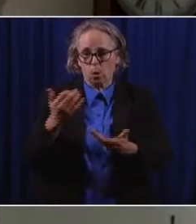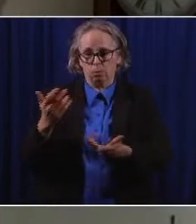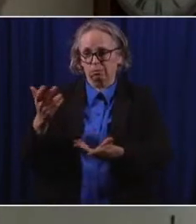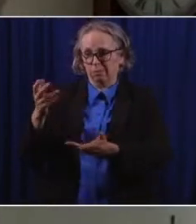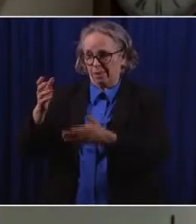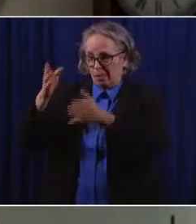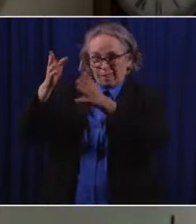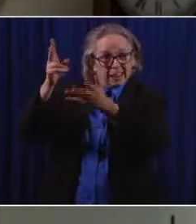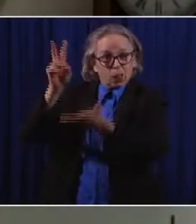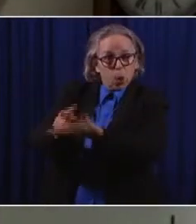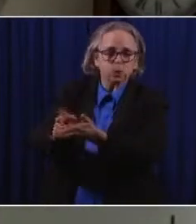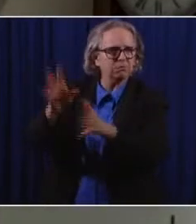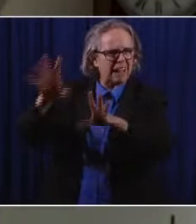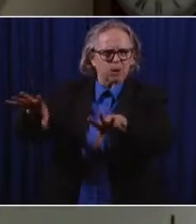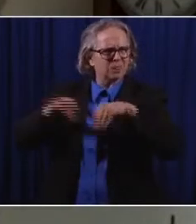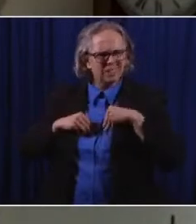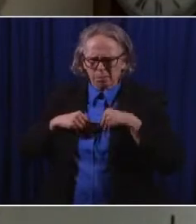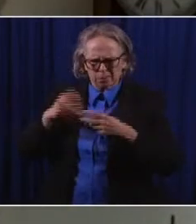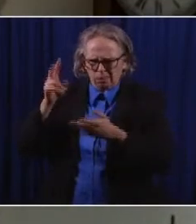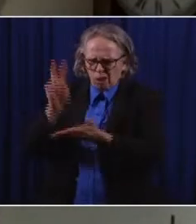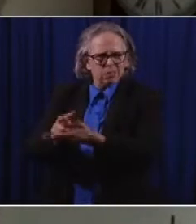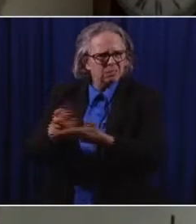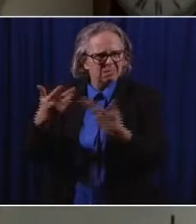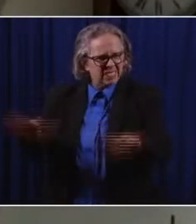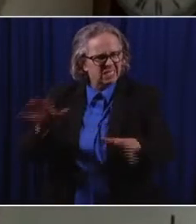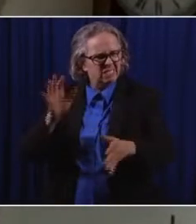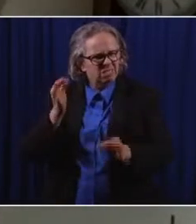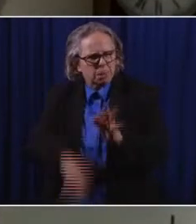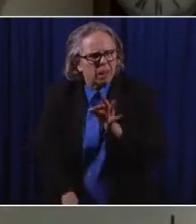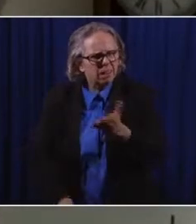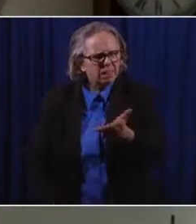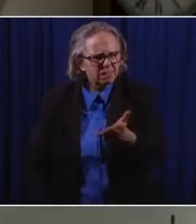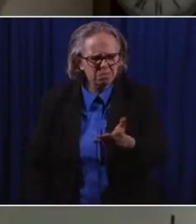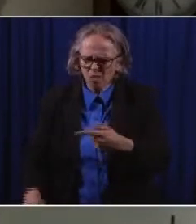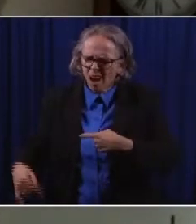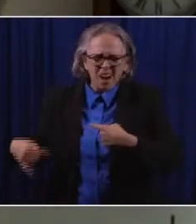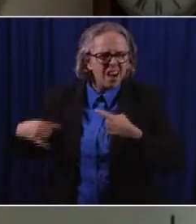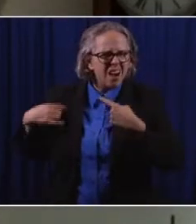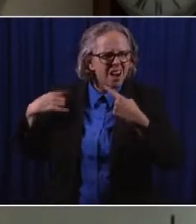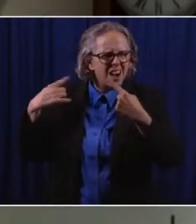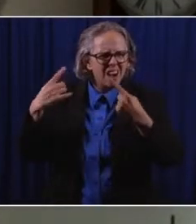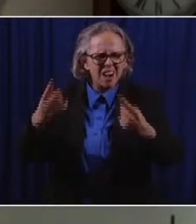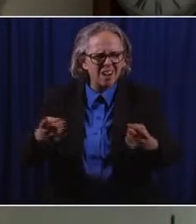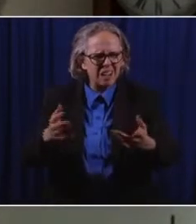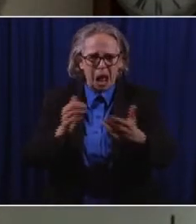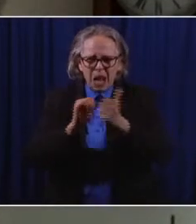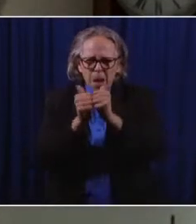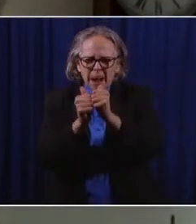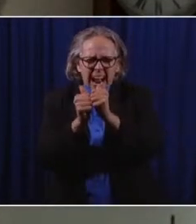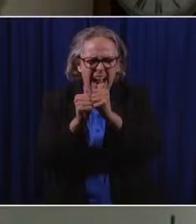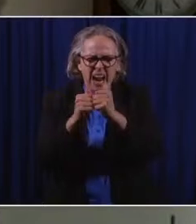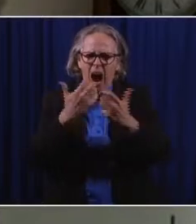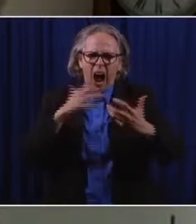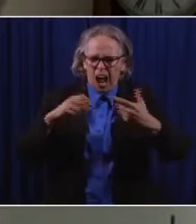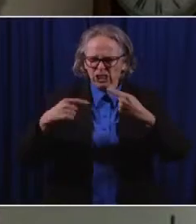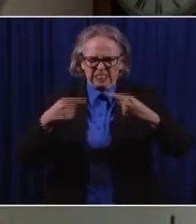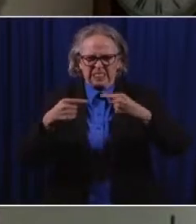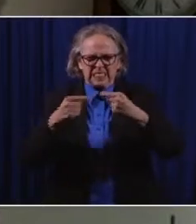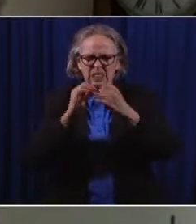most hard-fought campaigns in anyone's memory. And as I said the other day,